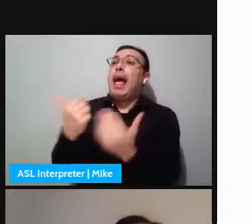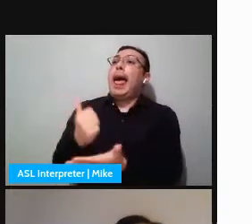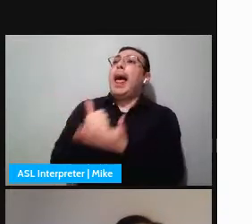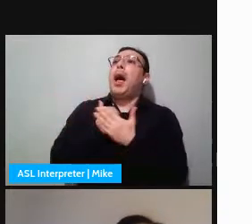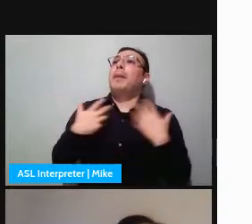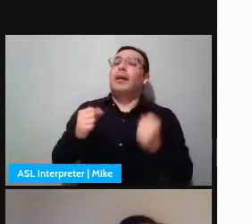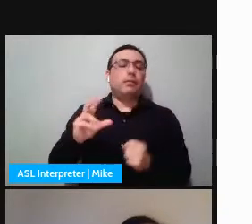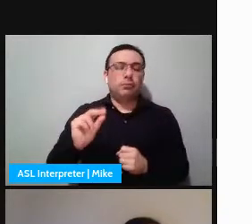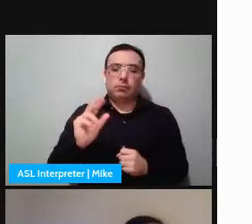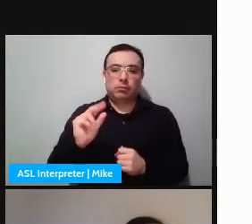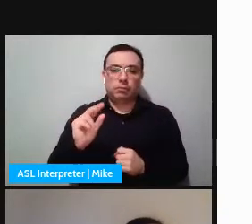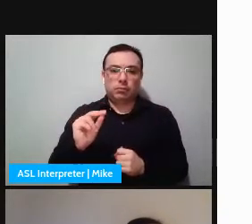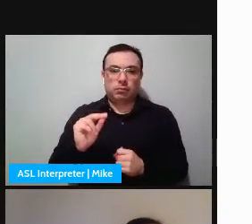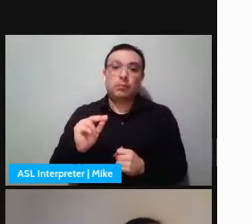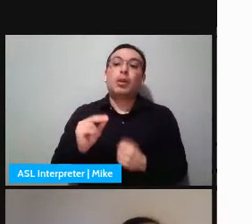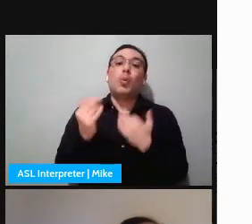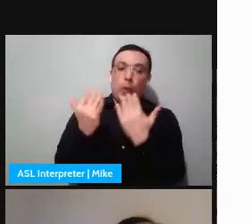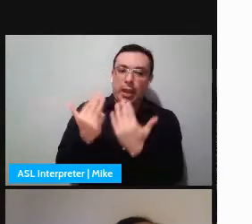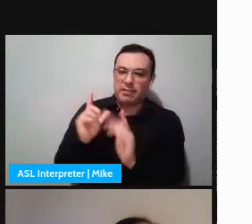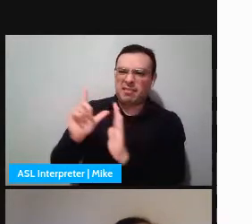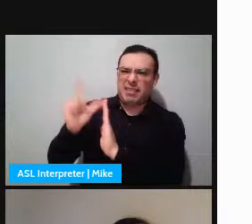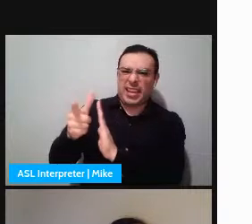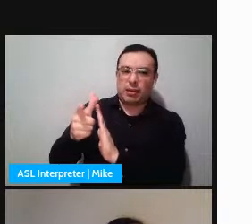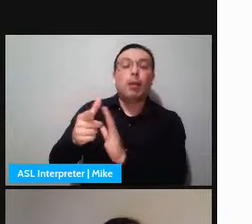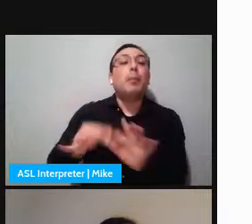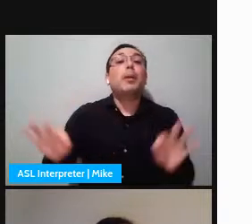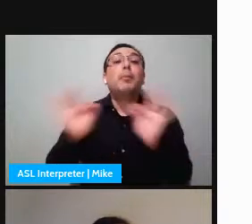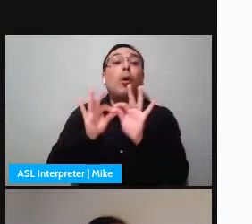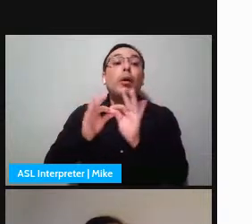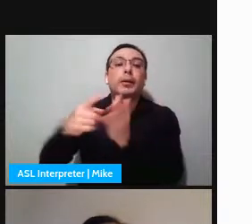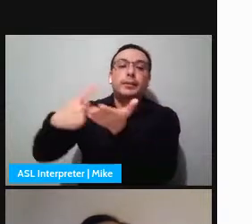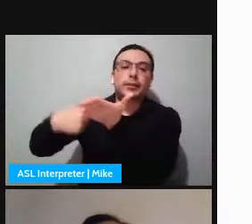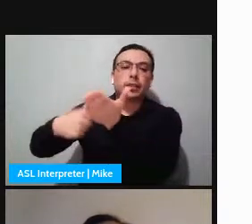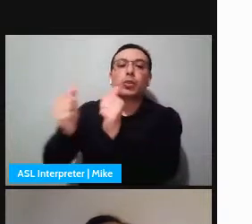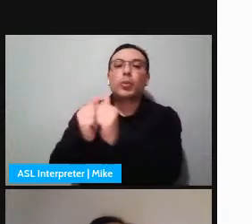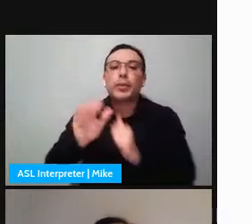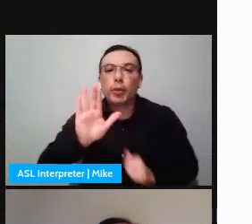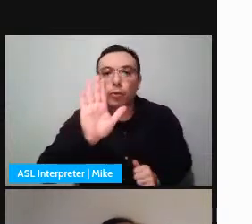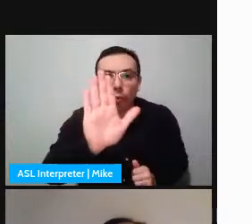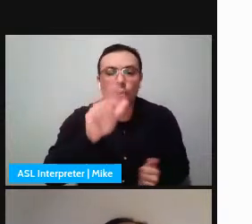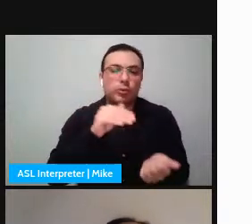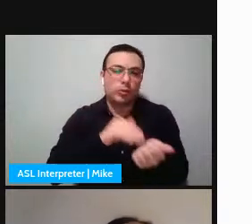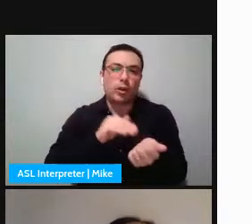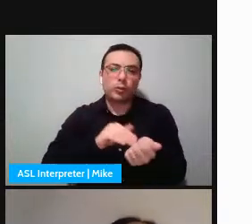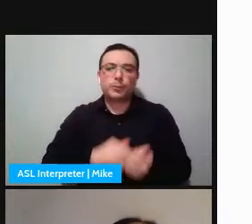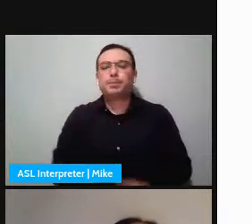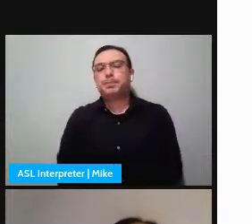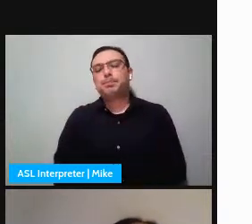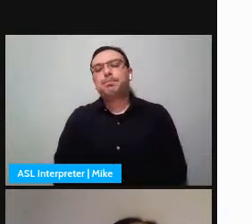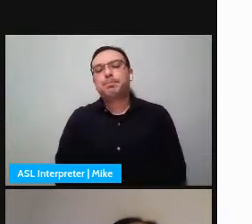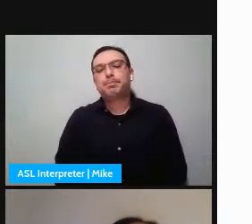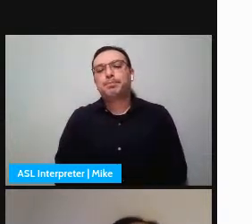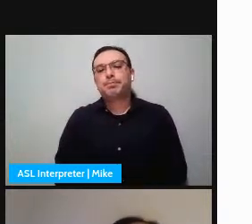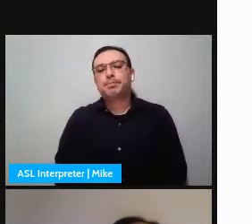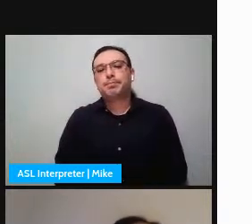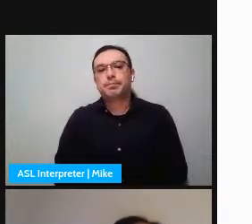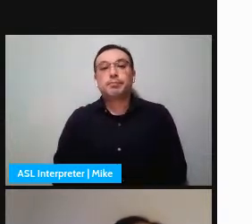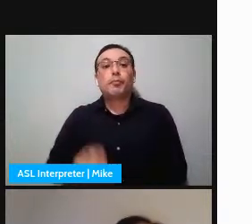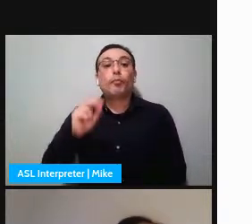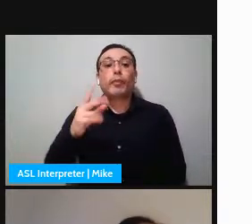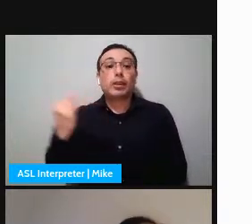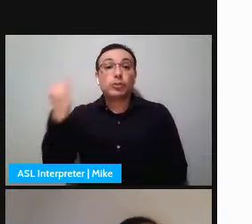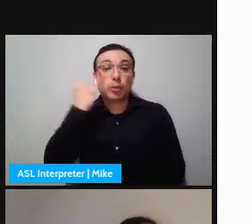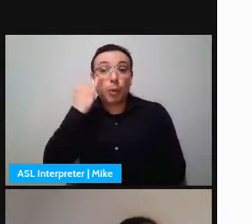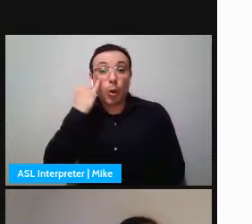clinical provider. Now, when you had COVID-19, if you received particular treatments that are called